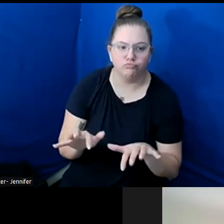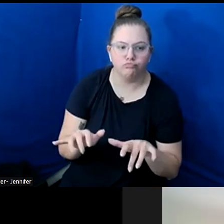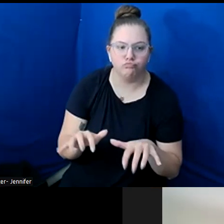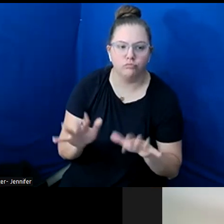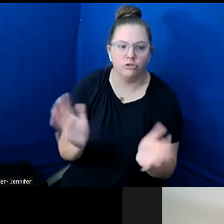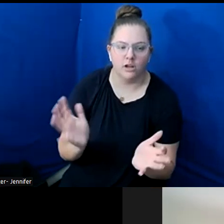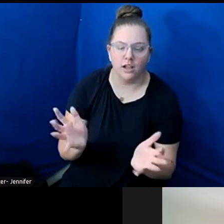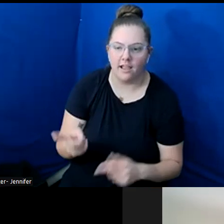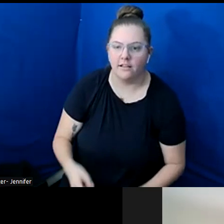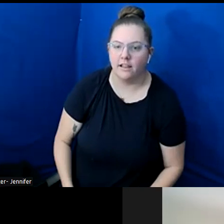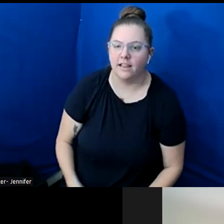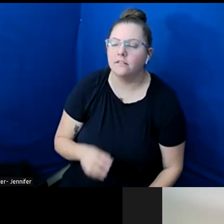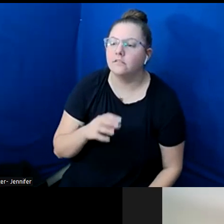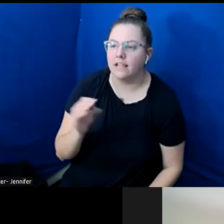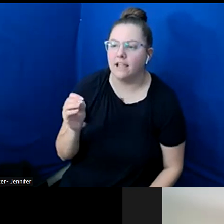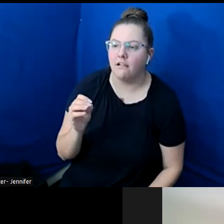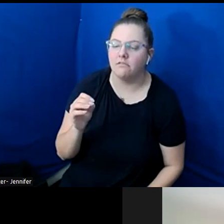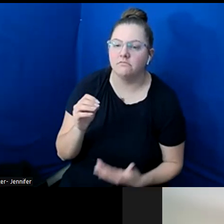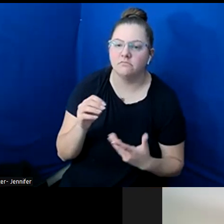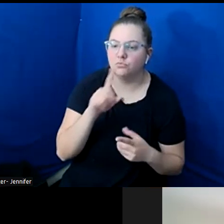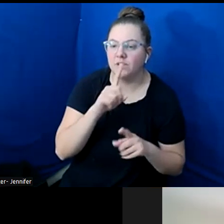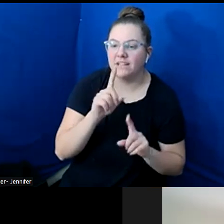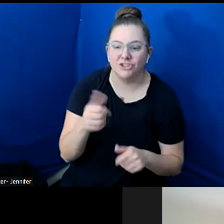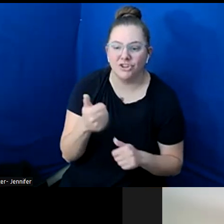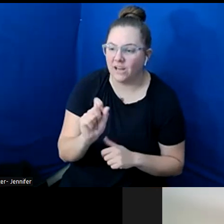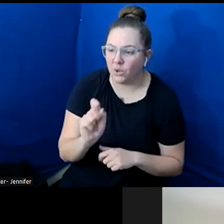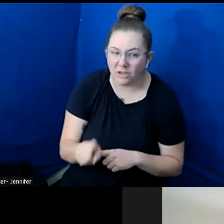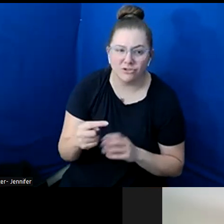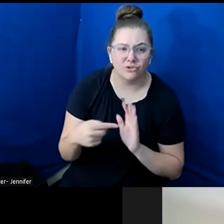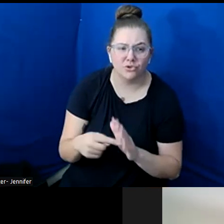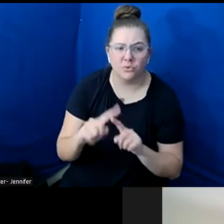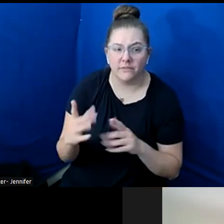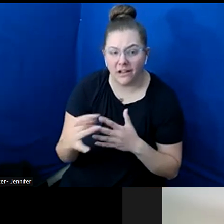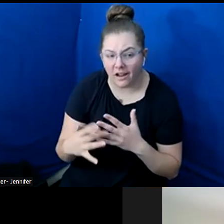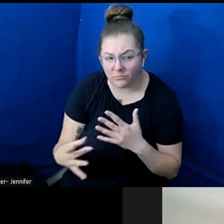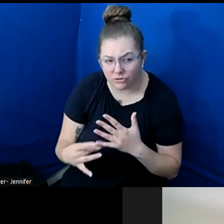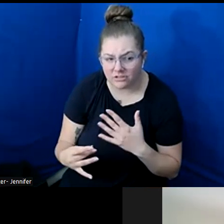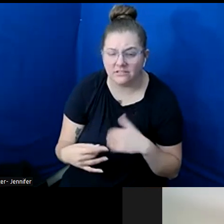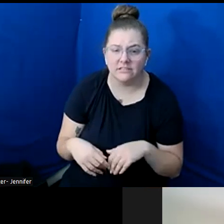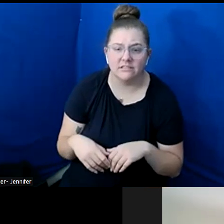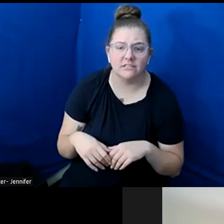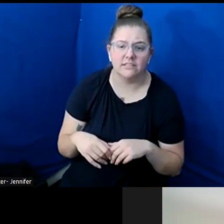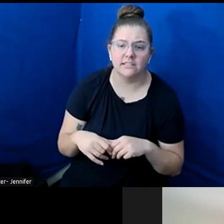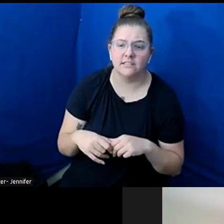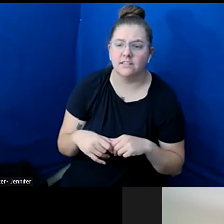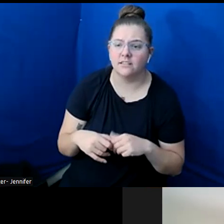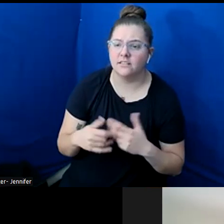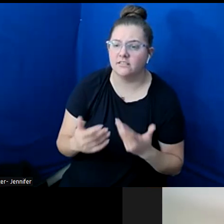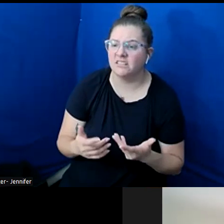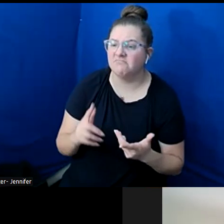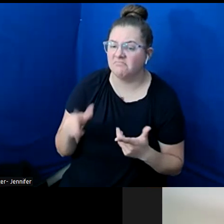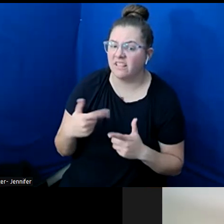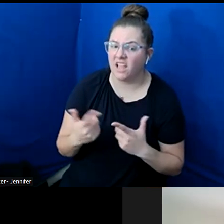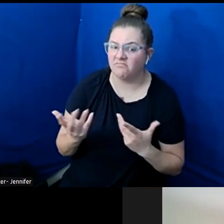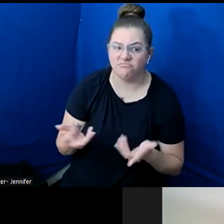chat and we can answer questions, show you options. And then, yeah,